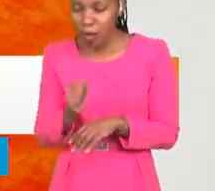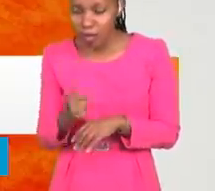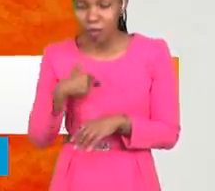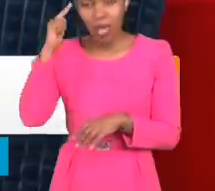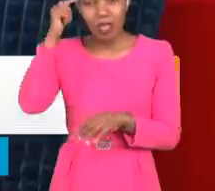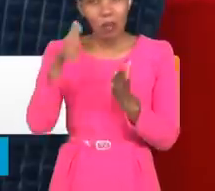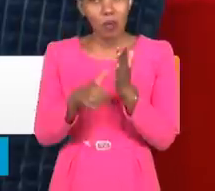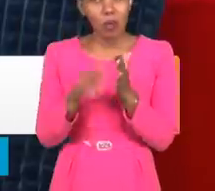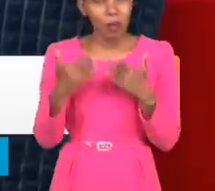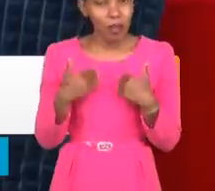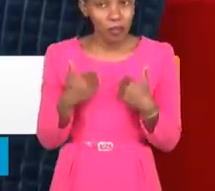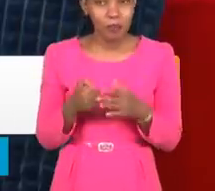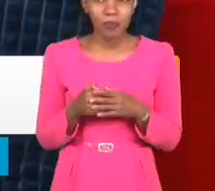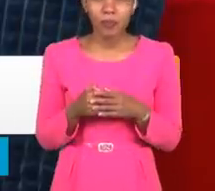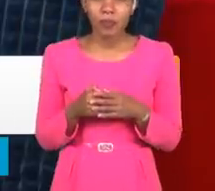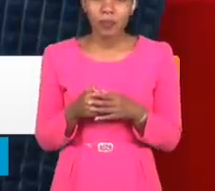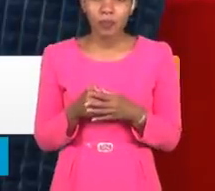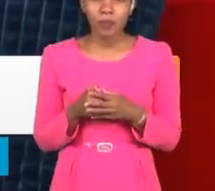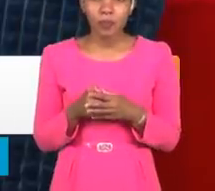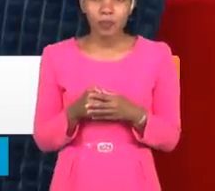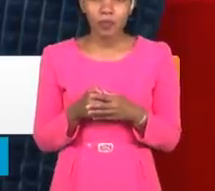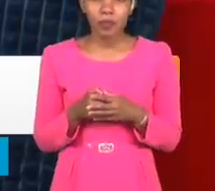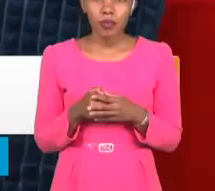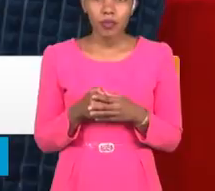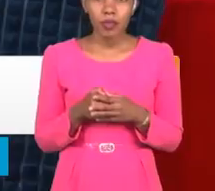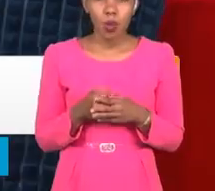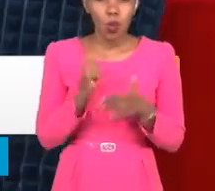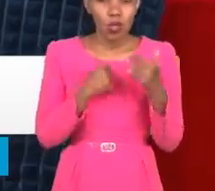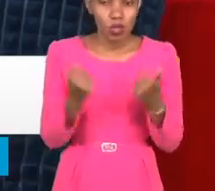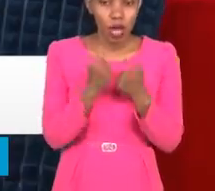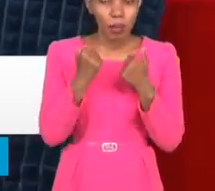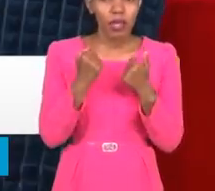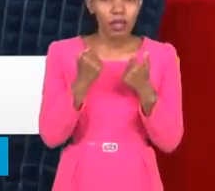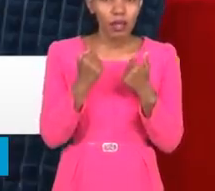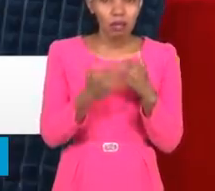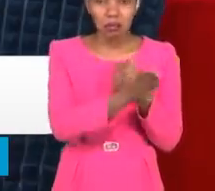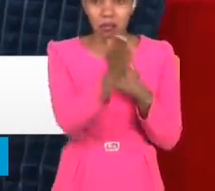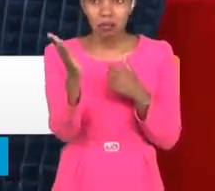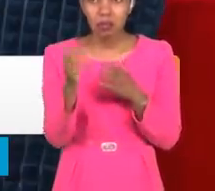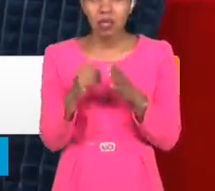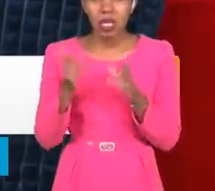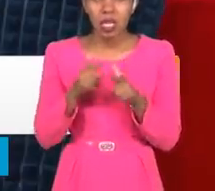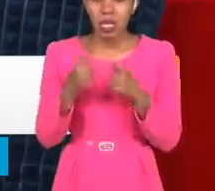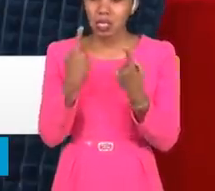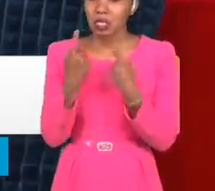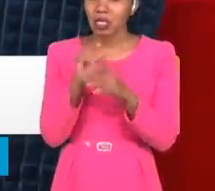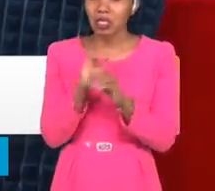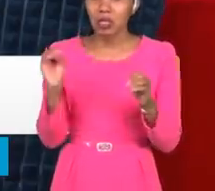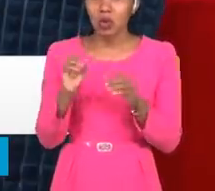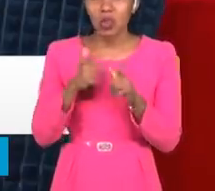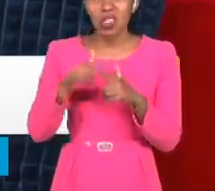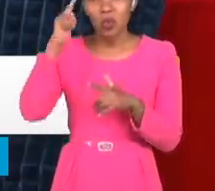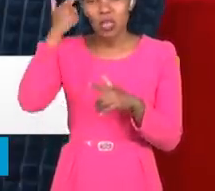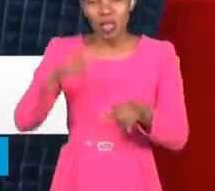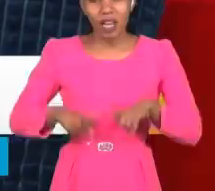a problem. Mm-hmm. We look at what is happening out there. I will not mention. Mm-hmm. And we think that is